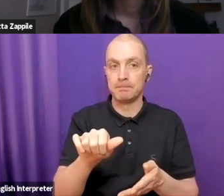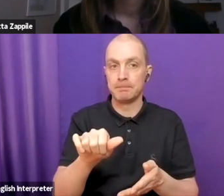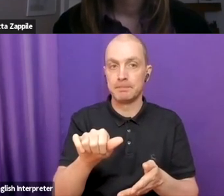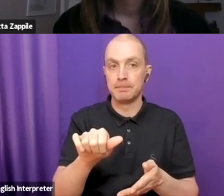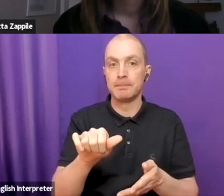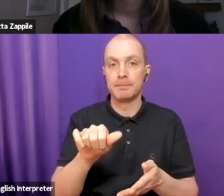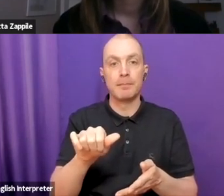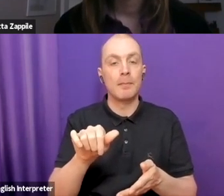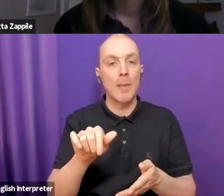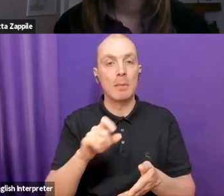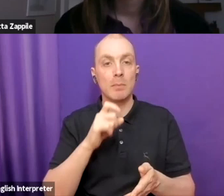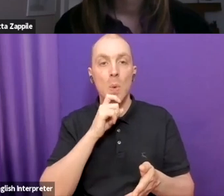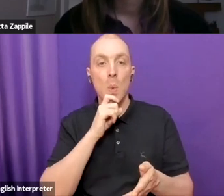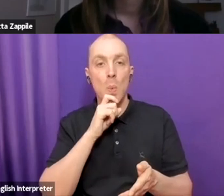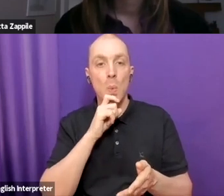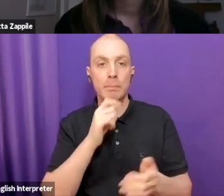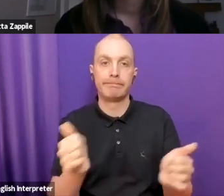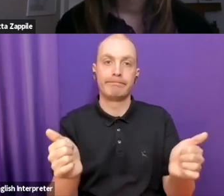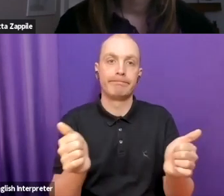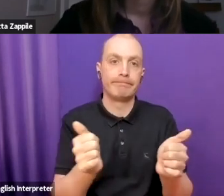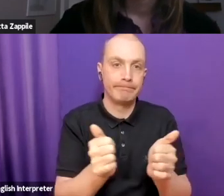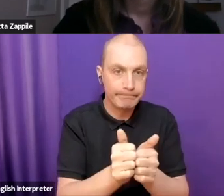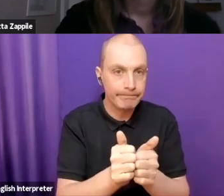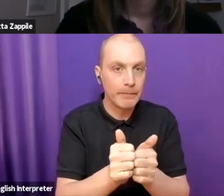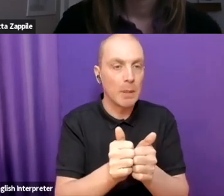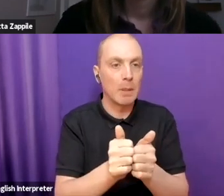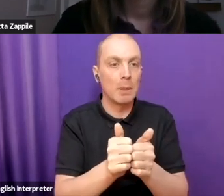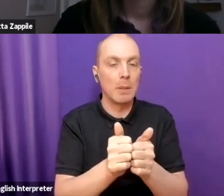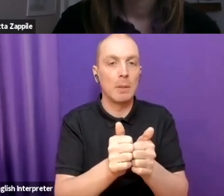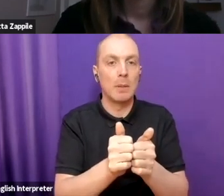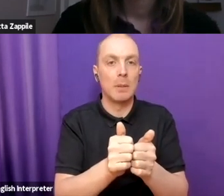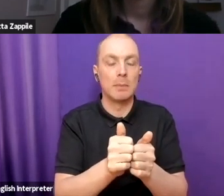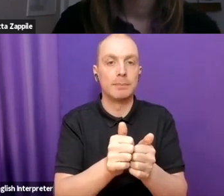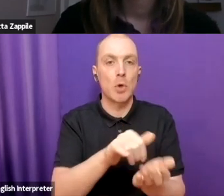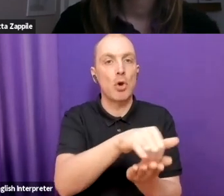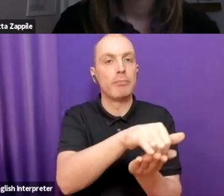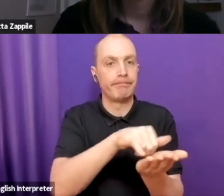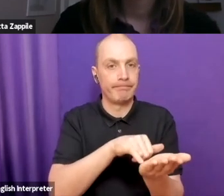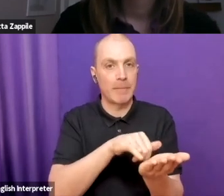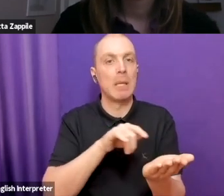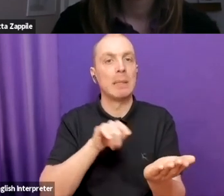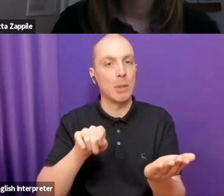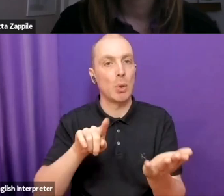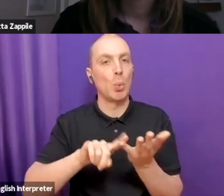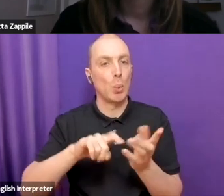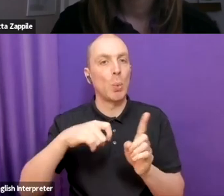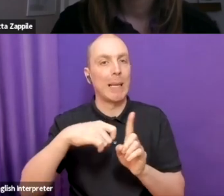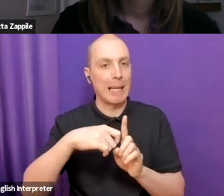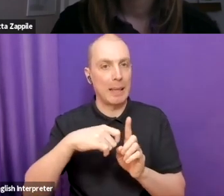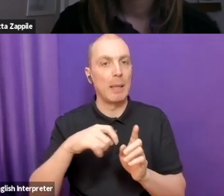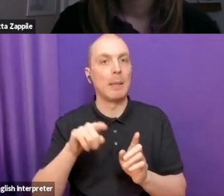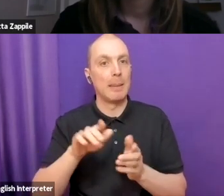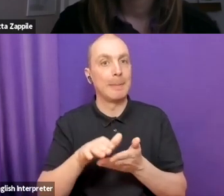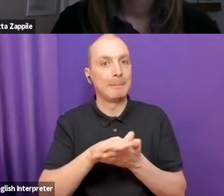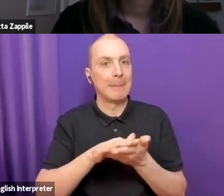UK and not Scotland. So it's quite a political balance that has to be exercised there. So what